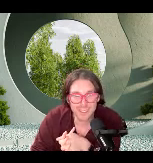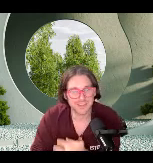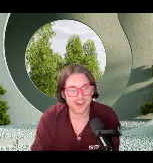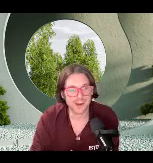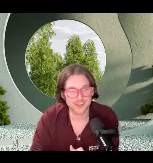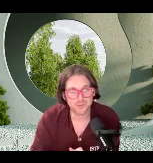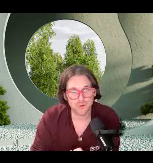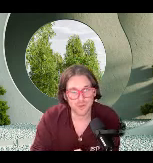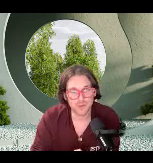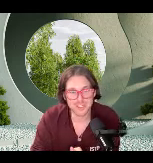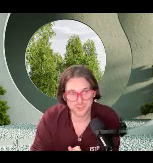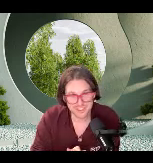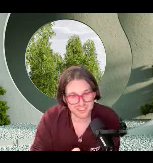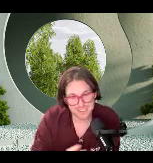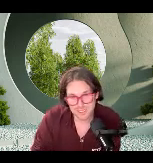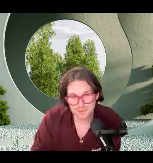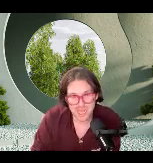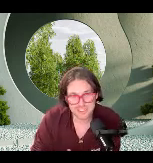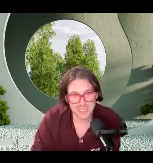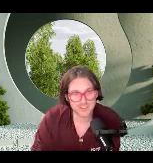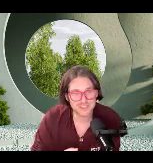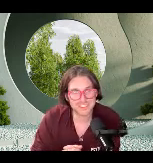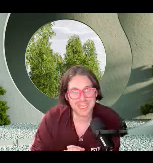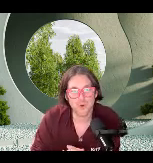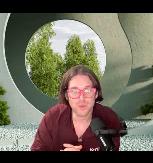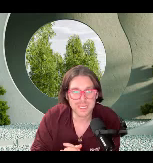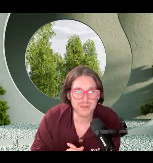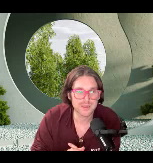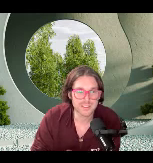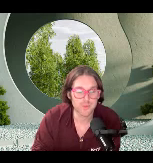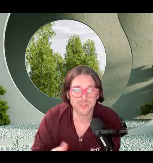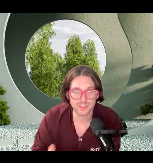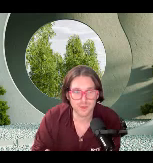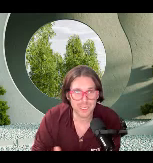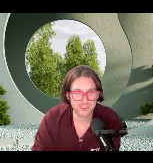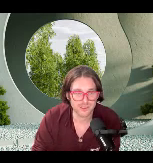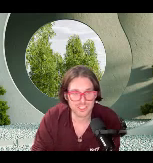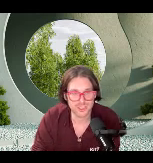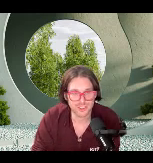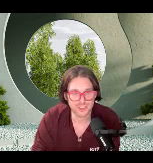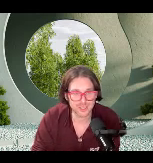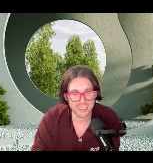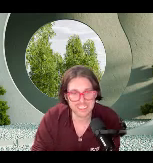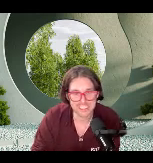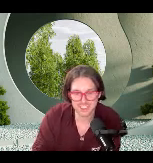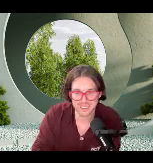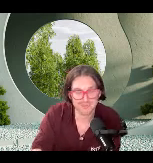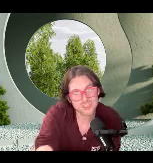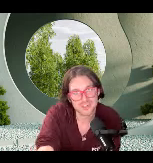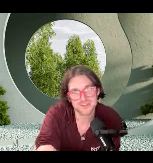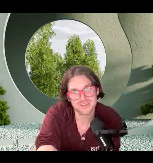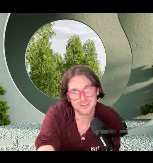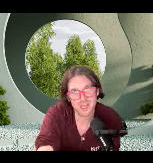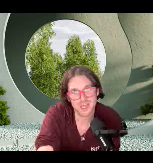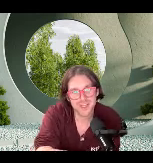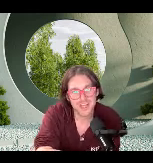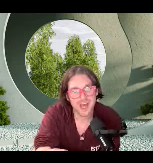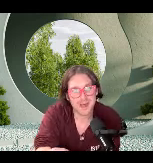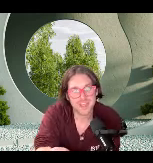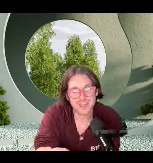www.ncce.org, fill out our little form for interest, and somebody will contact you to see how we can support you in your digital learning and teaching